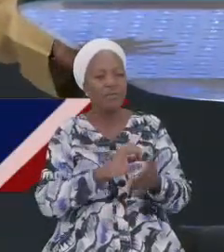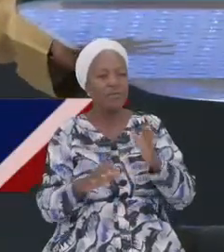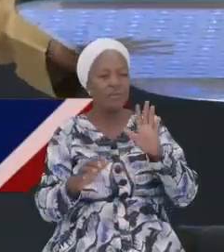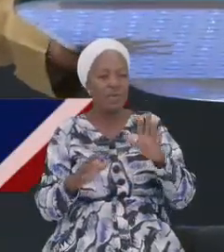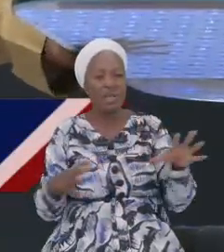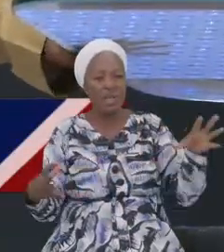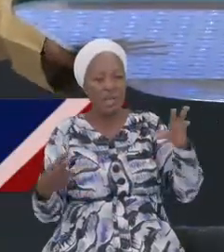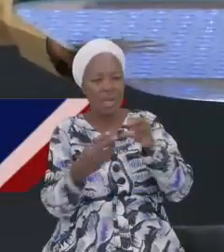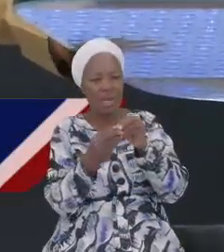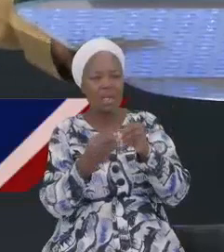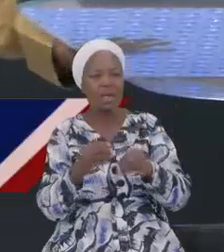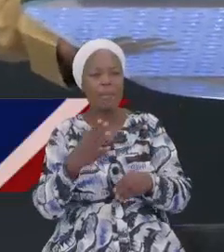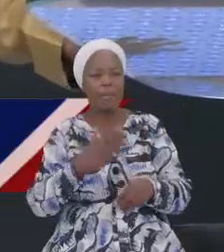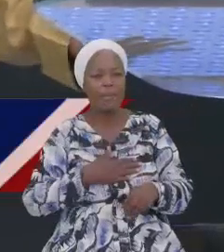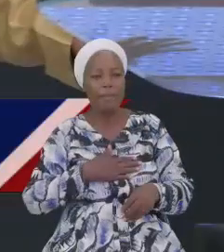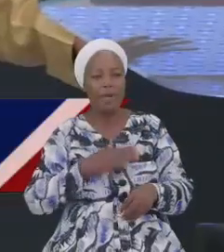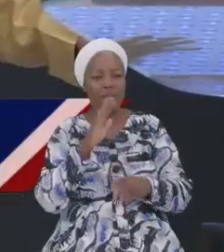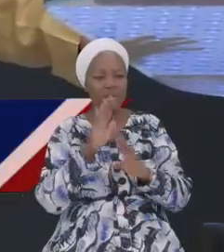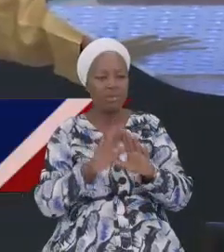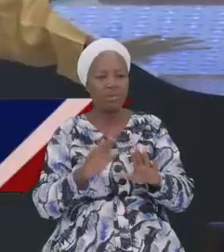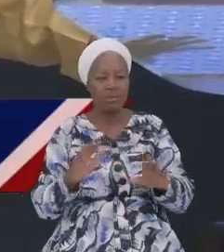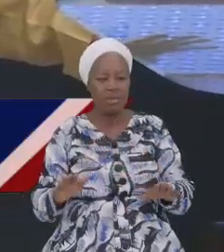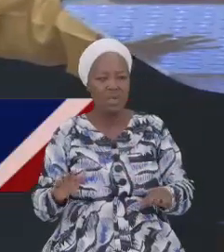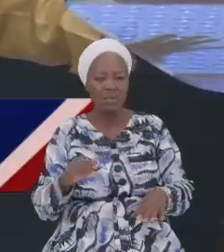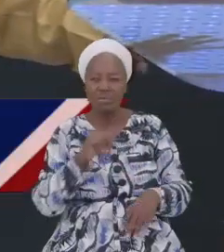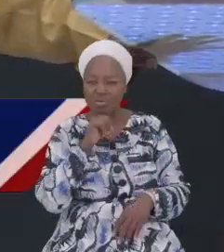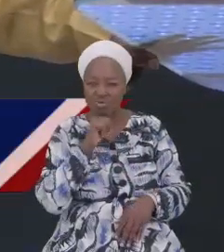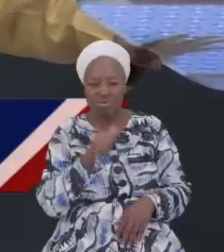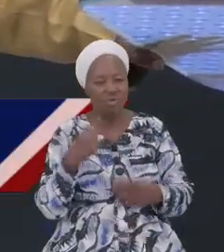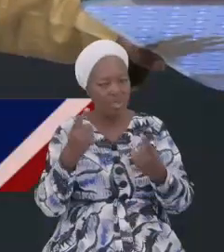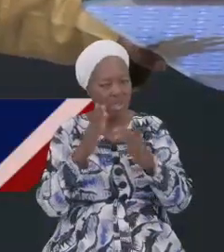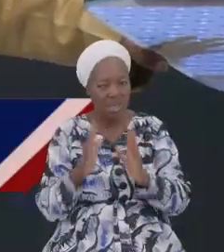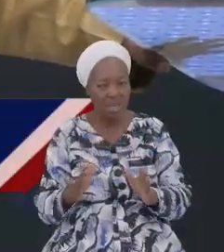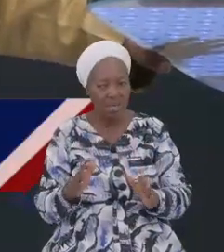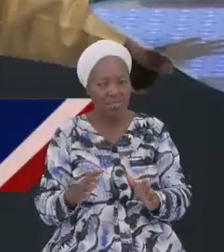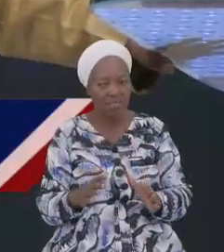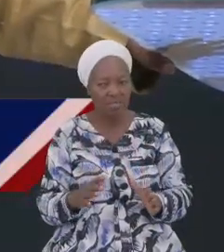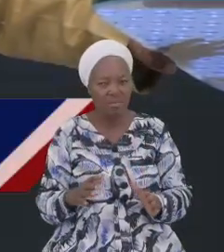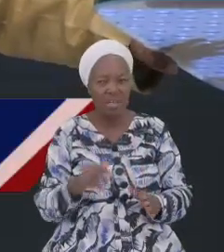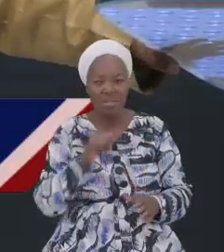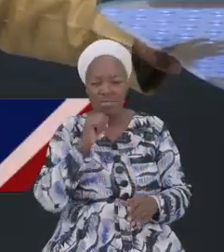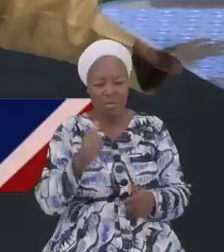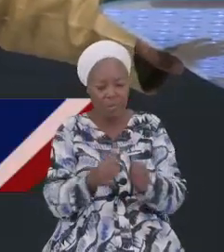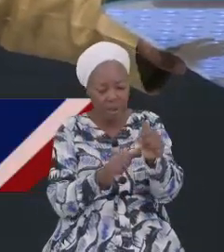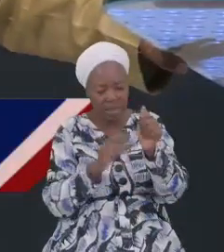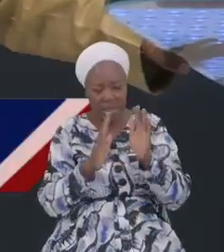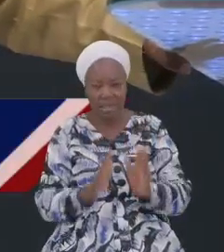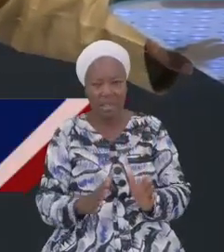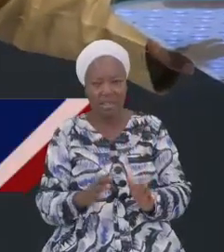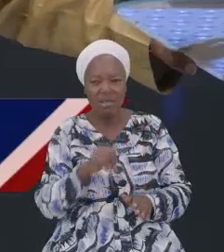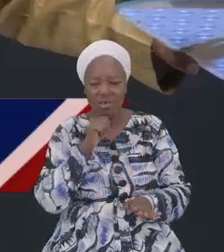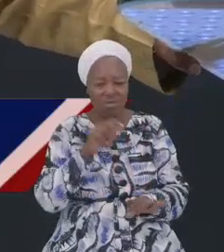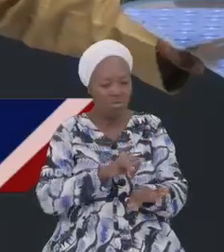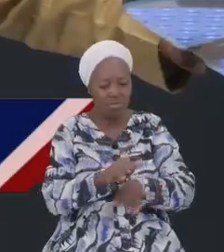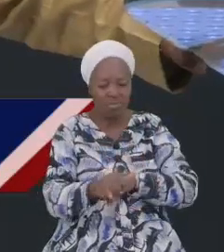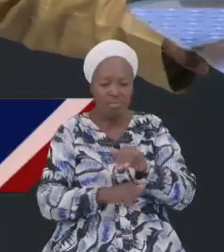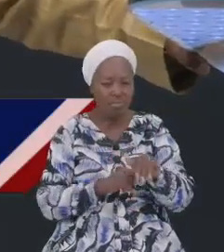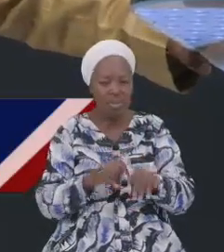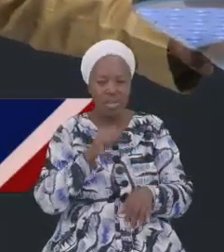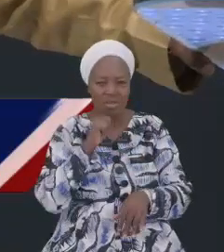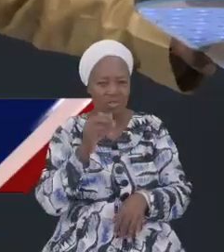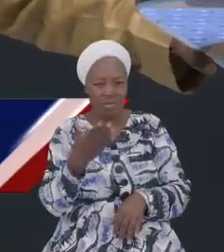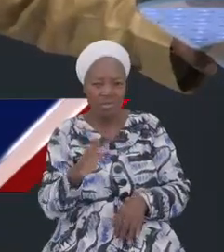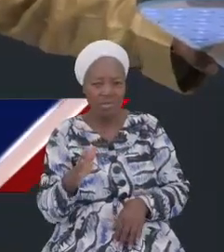gather my saints, not sinners, not backsliders, Not hypocrites, not people who are